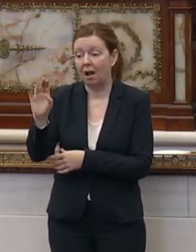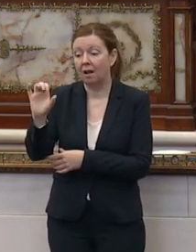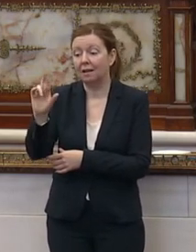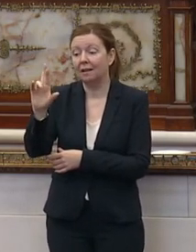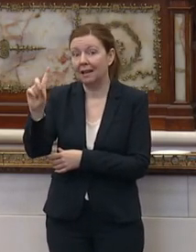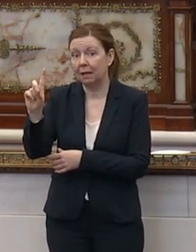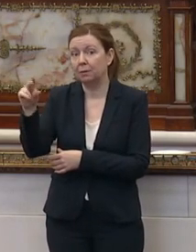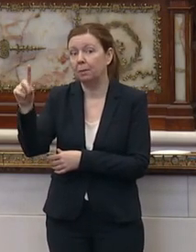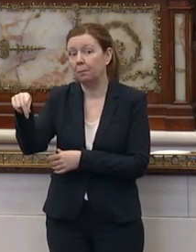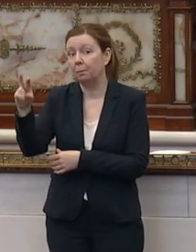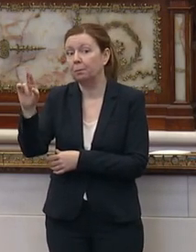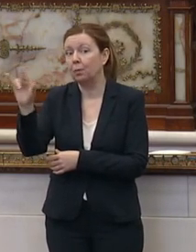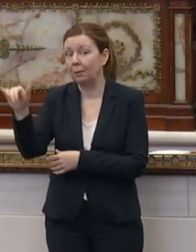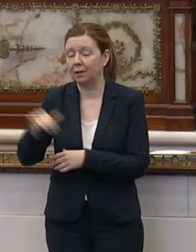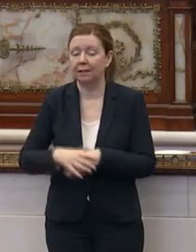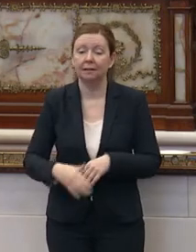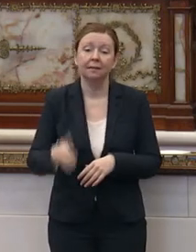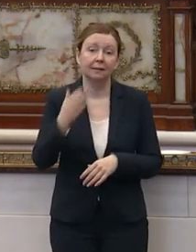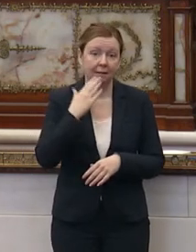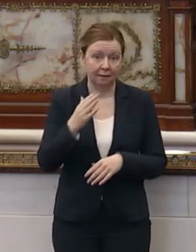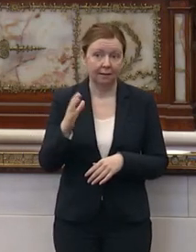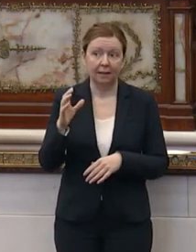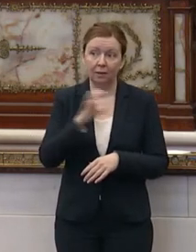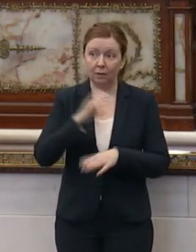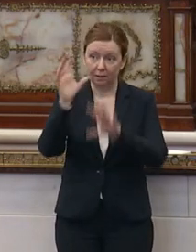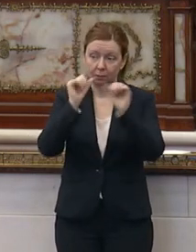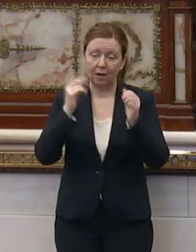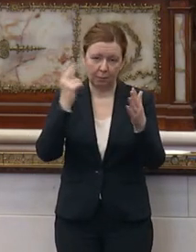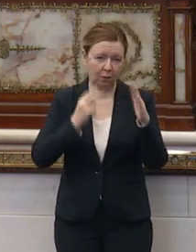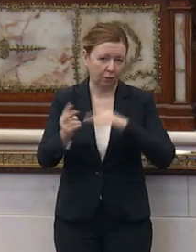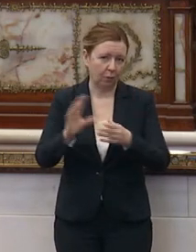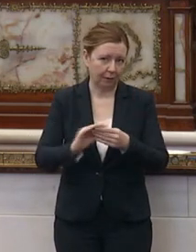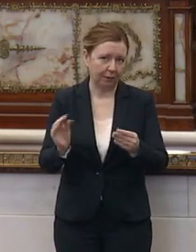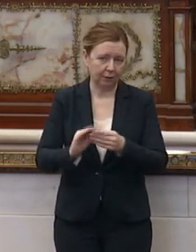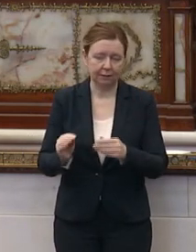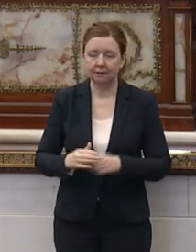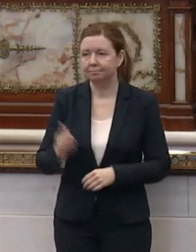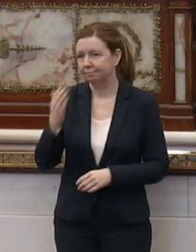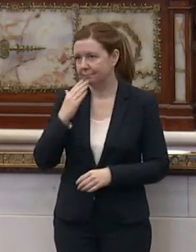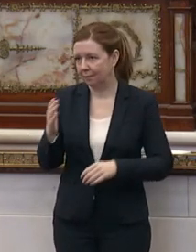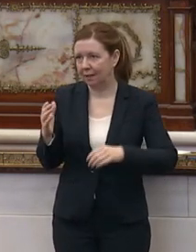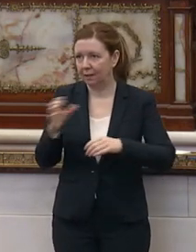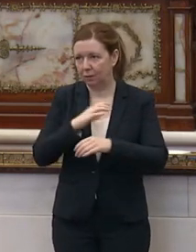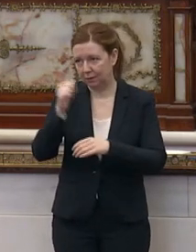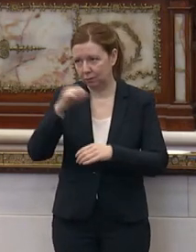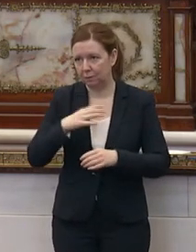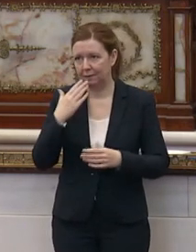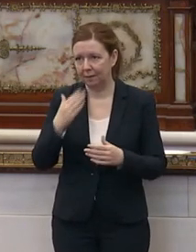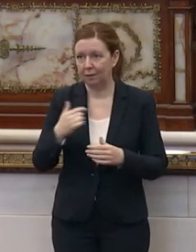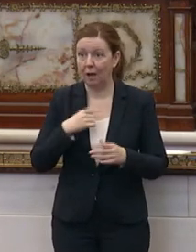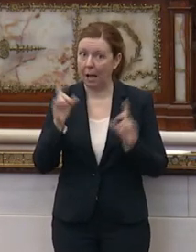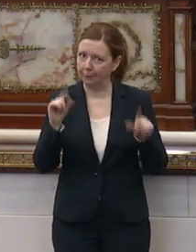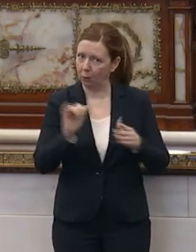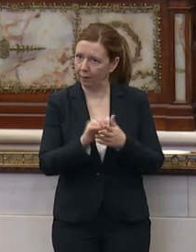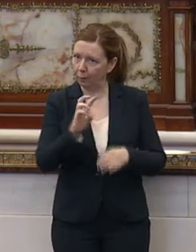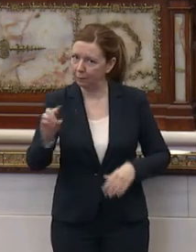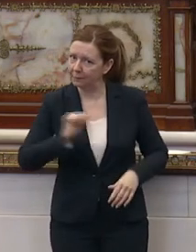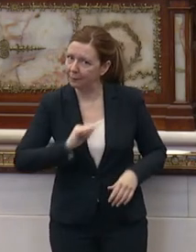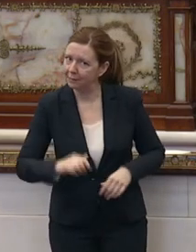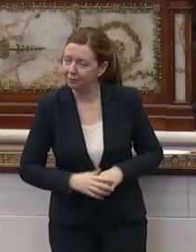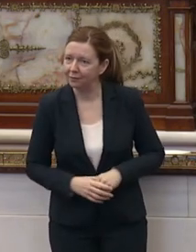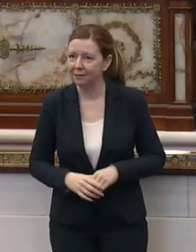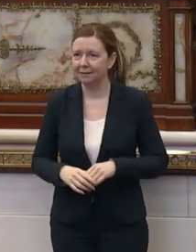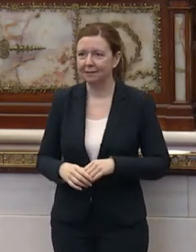patreasury.gov/unclaimed property. Thank you, Council President, and I'm looking forward to these hearings. Thank you, Councilwoman. I think I'm going to go to that site.